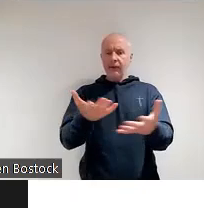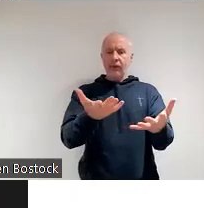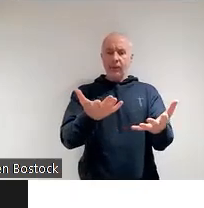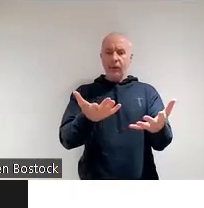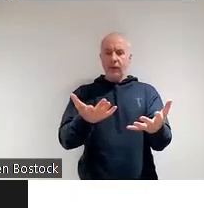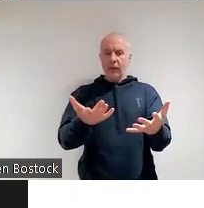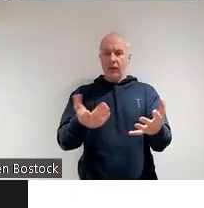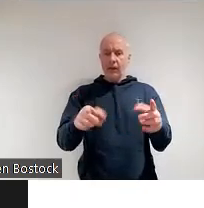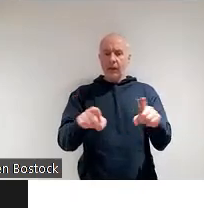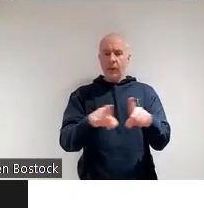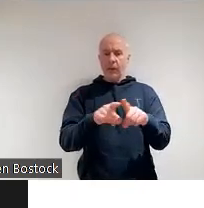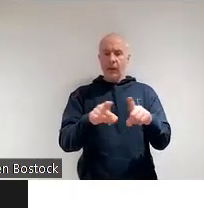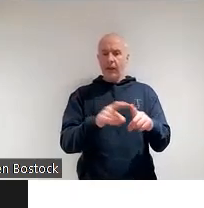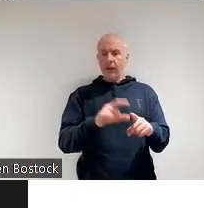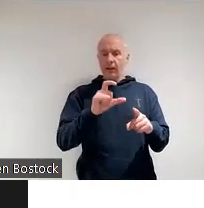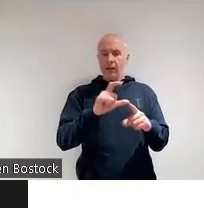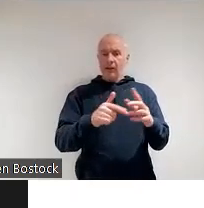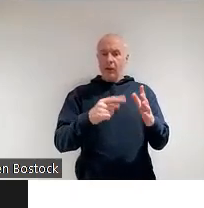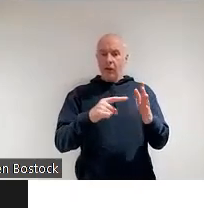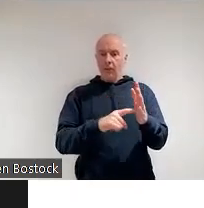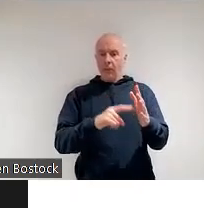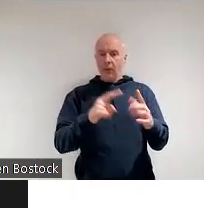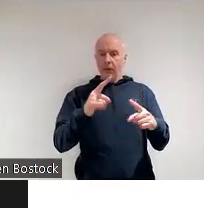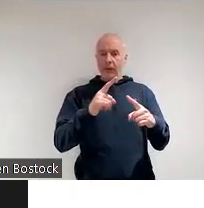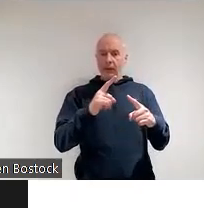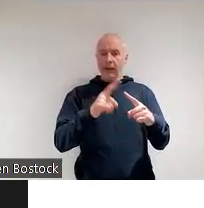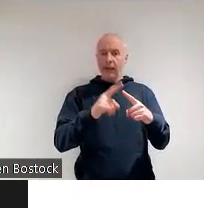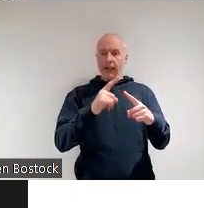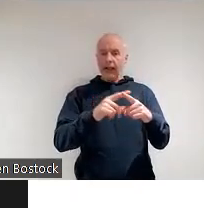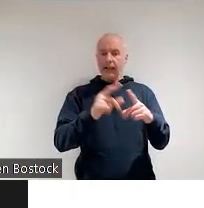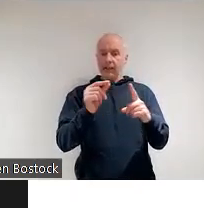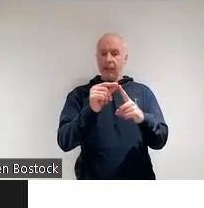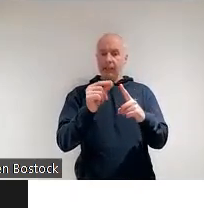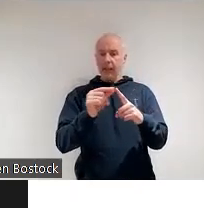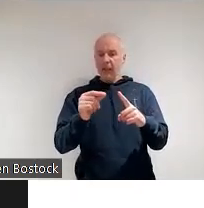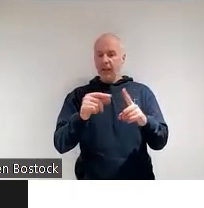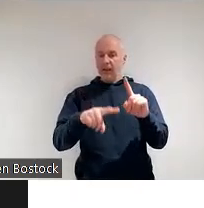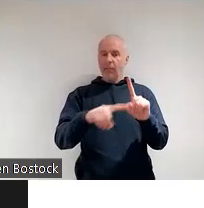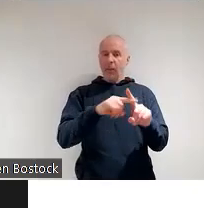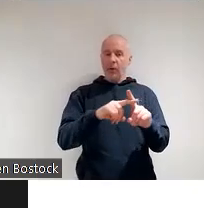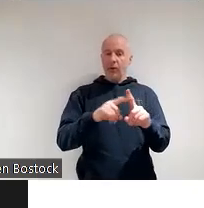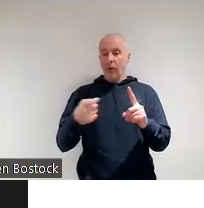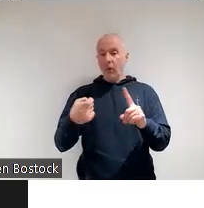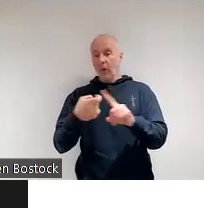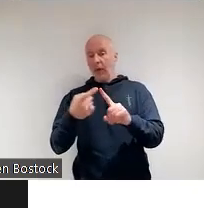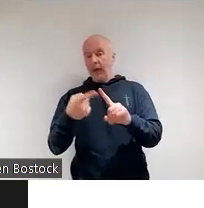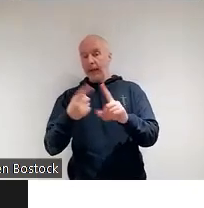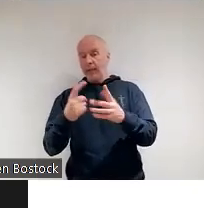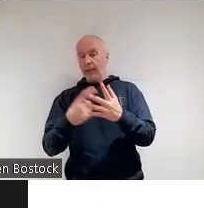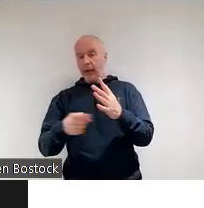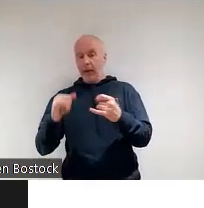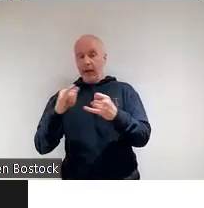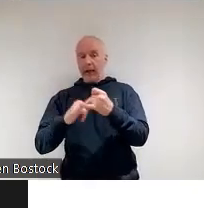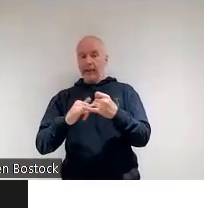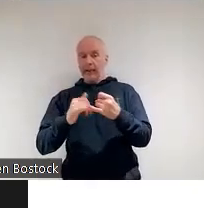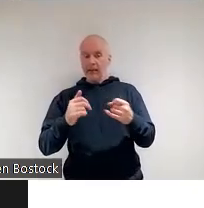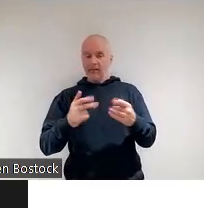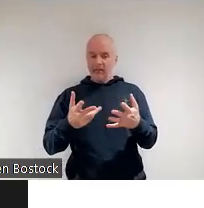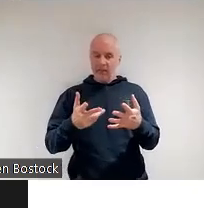system or the ChemPower's S series. It's because they have a huge power block or power hub. All